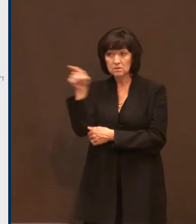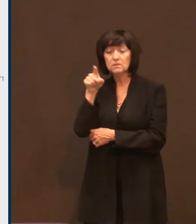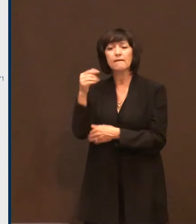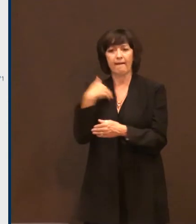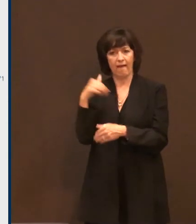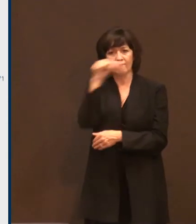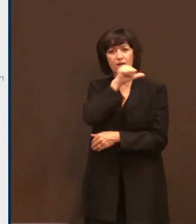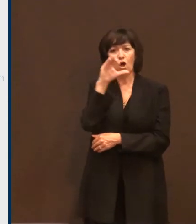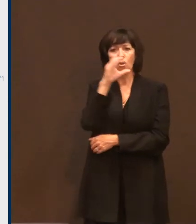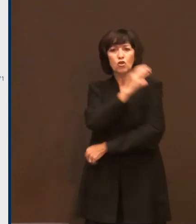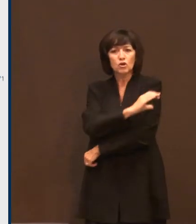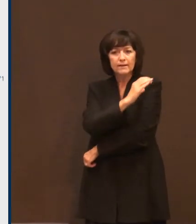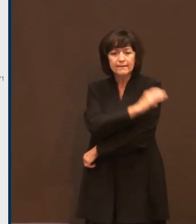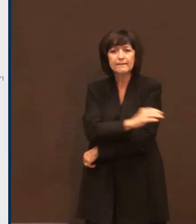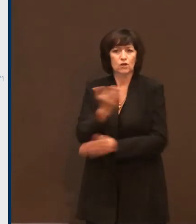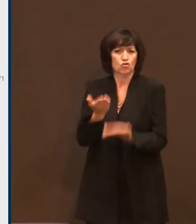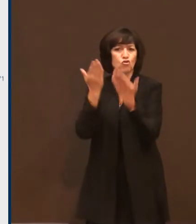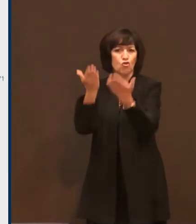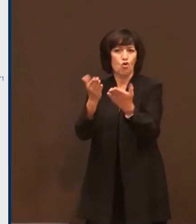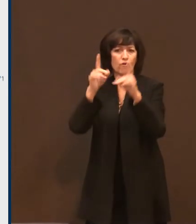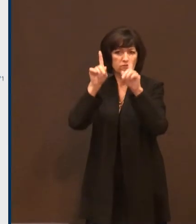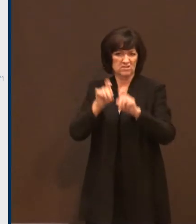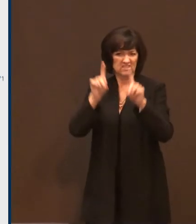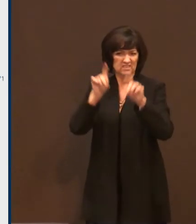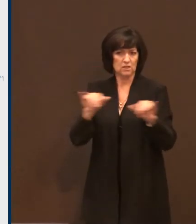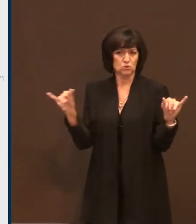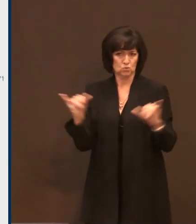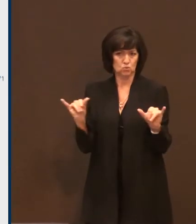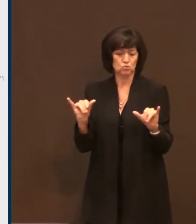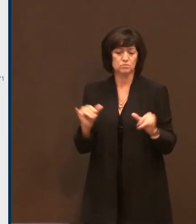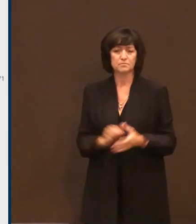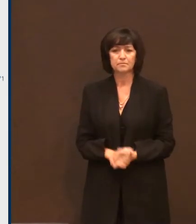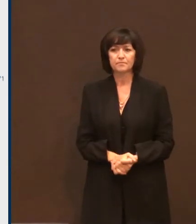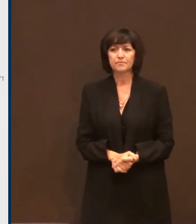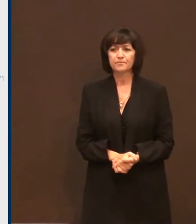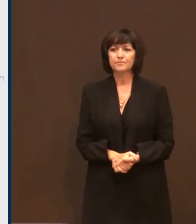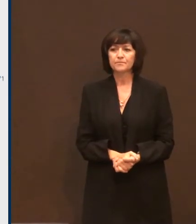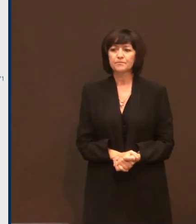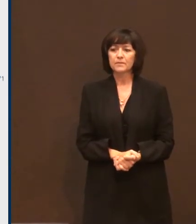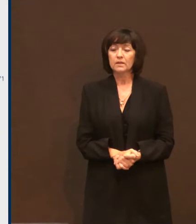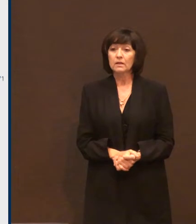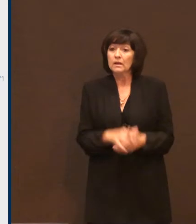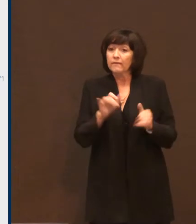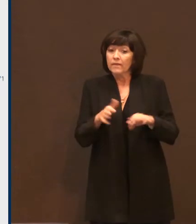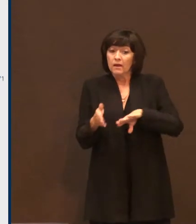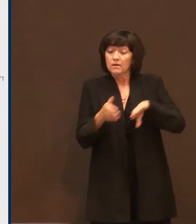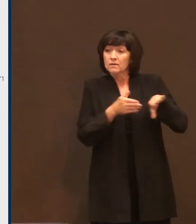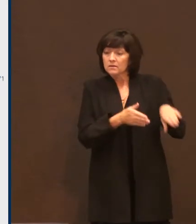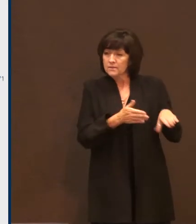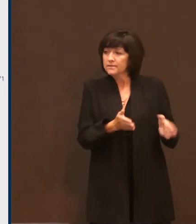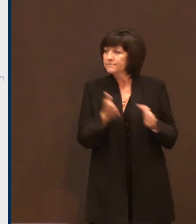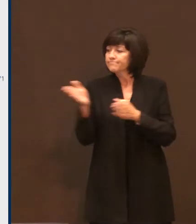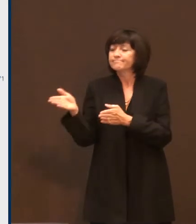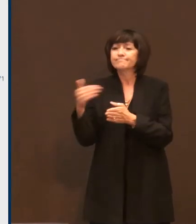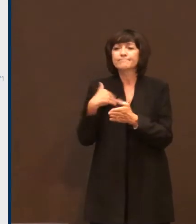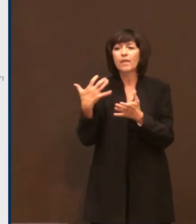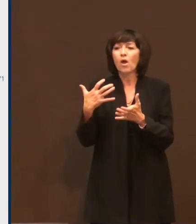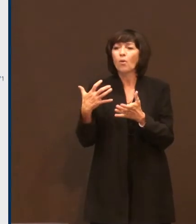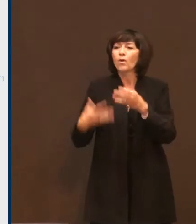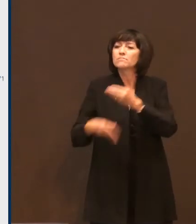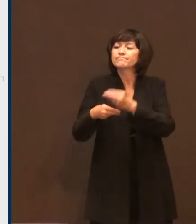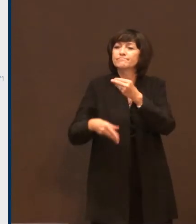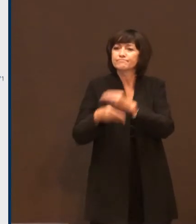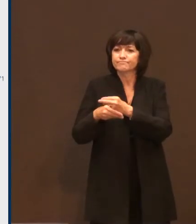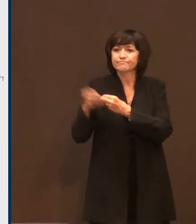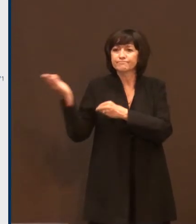the week. Next thing, and I think it's a great segue from what Dr. Rattay was talking about, and